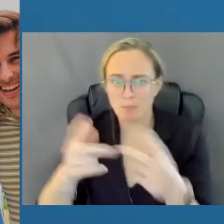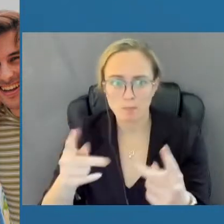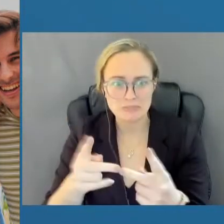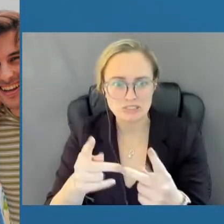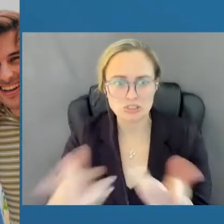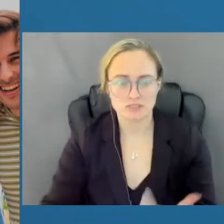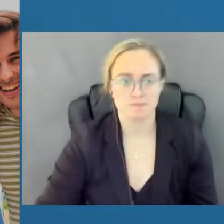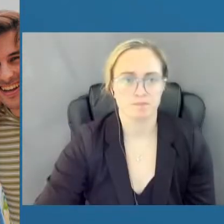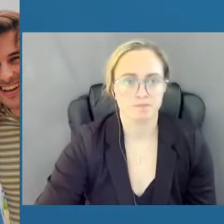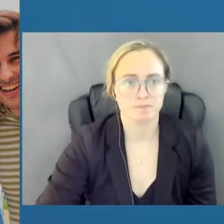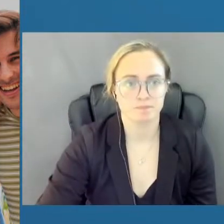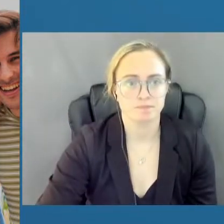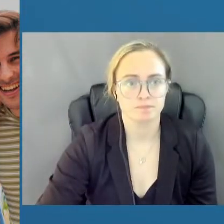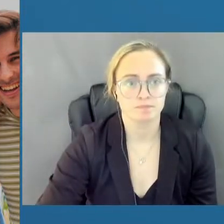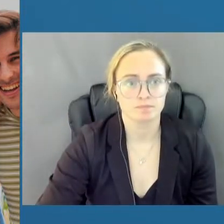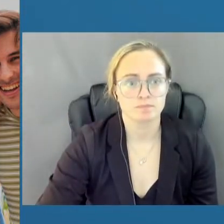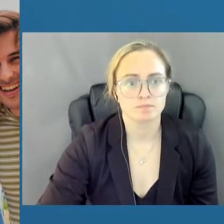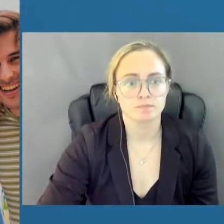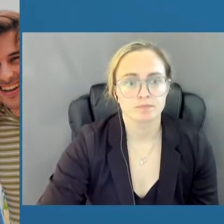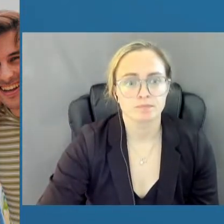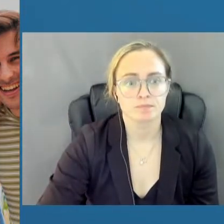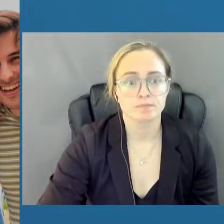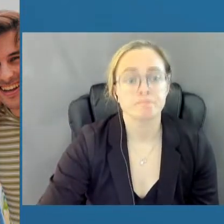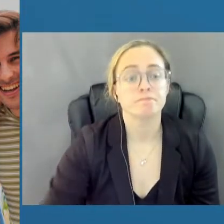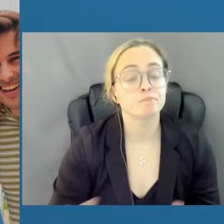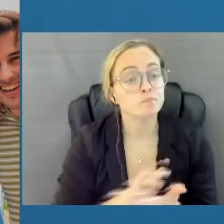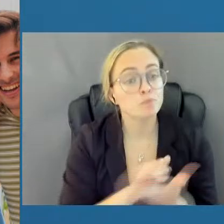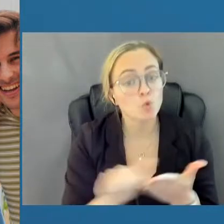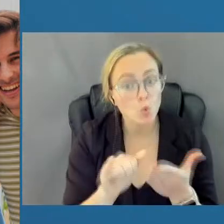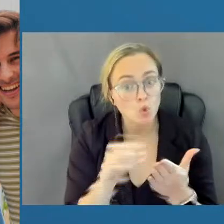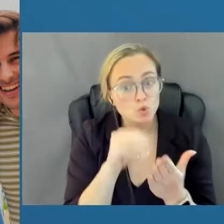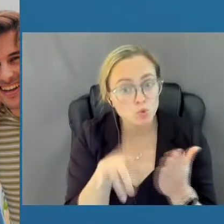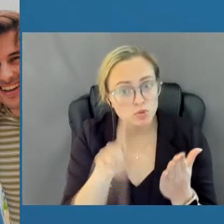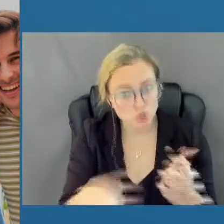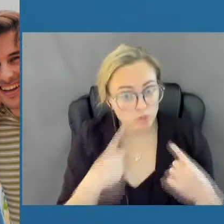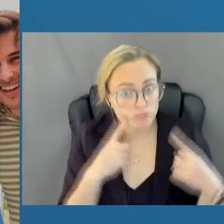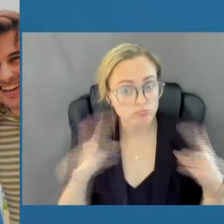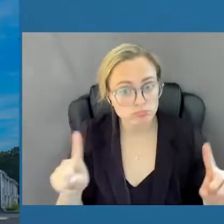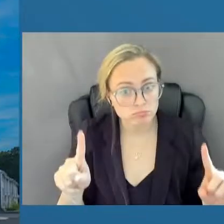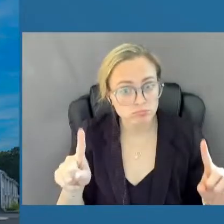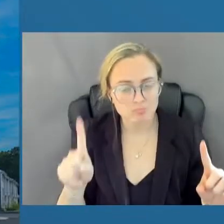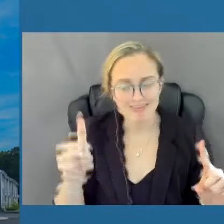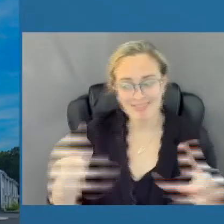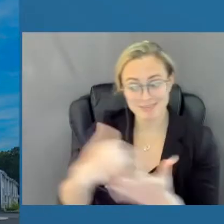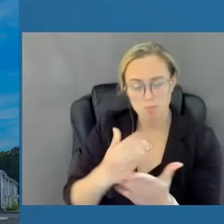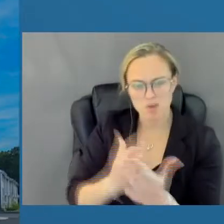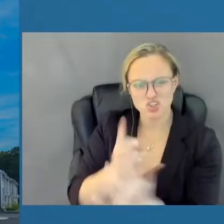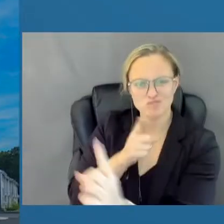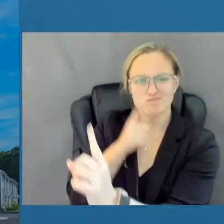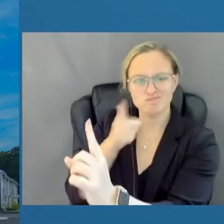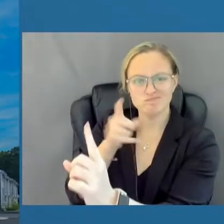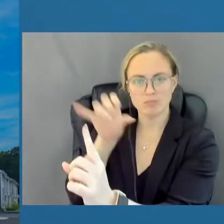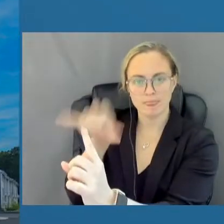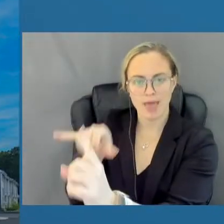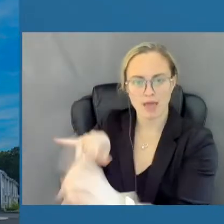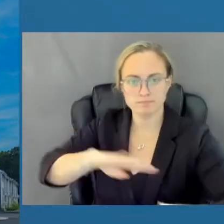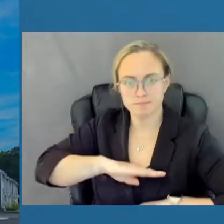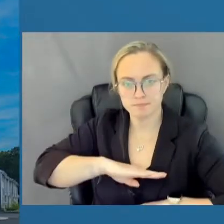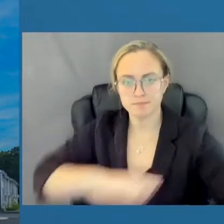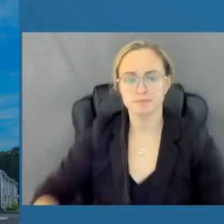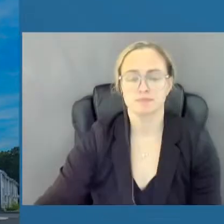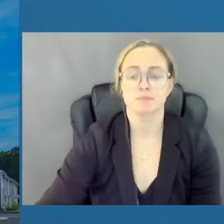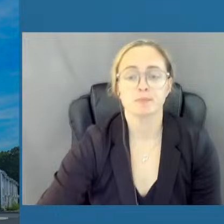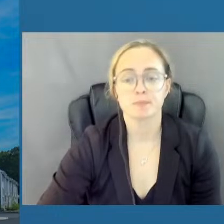York students deserve every opportunity to succeed, and this budget delivers exactly that. Let's talk about